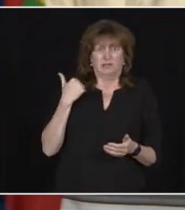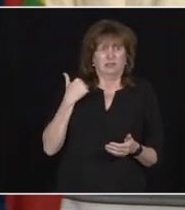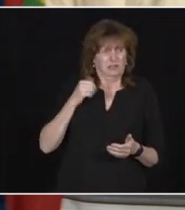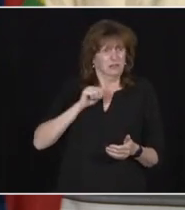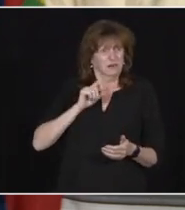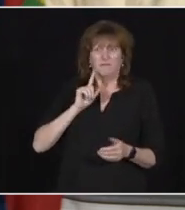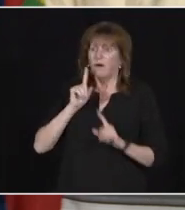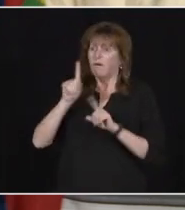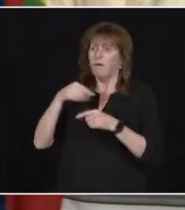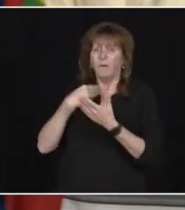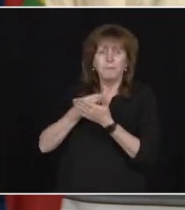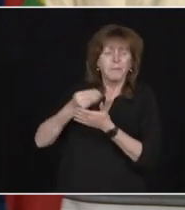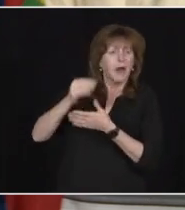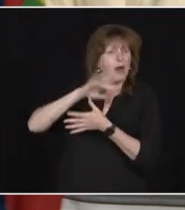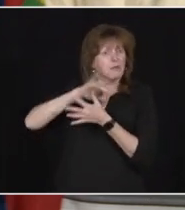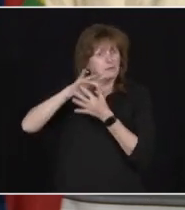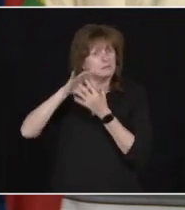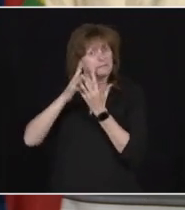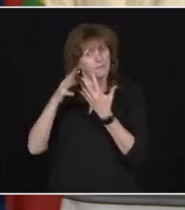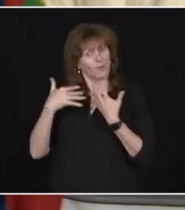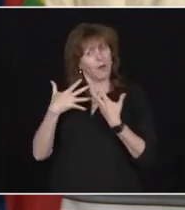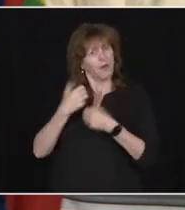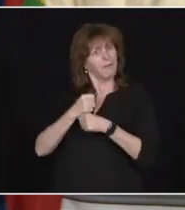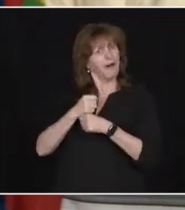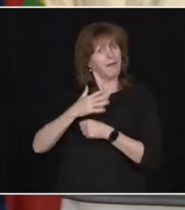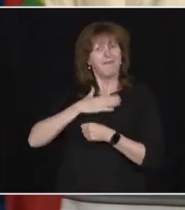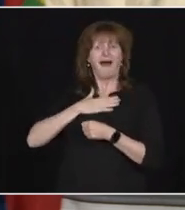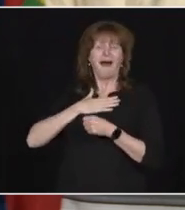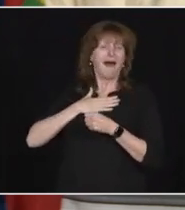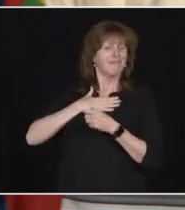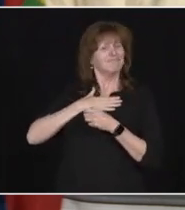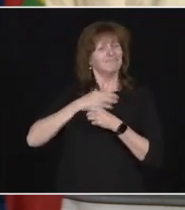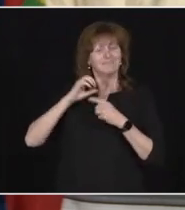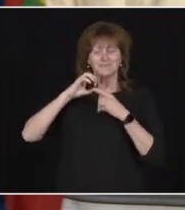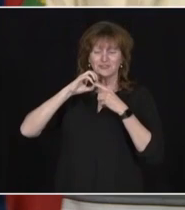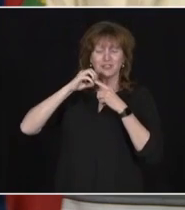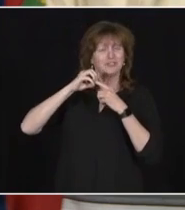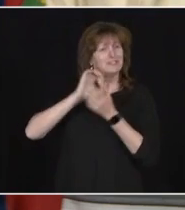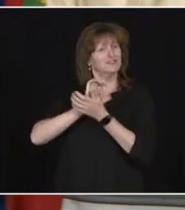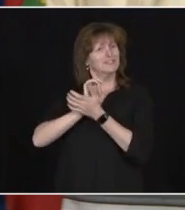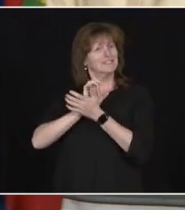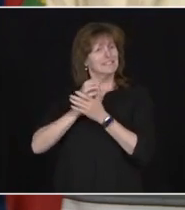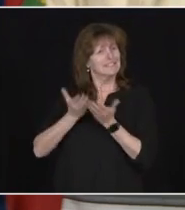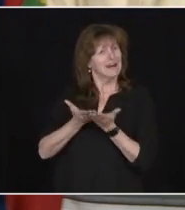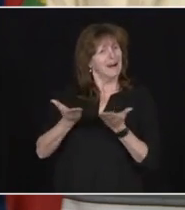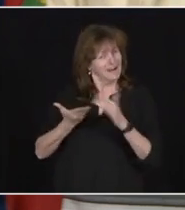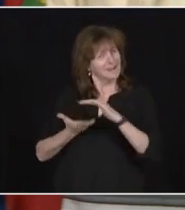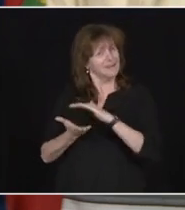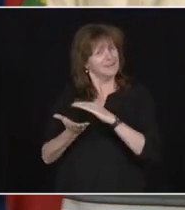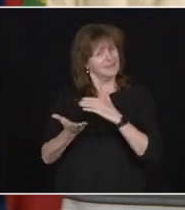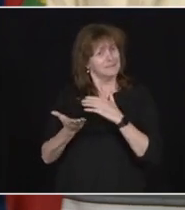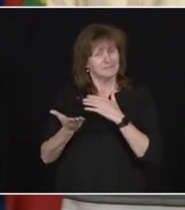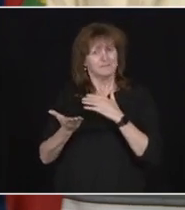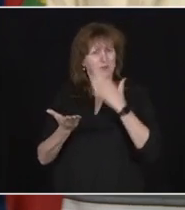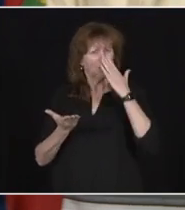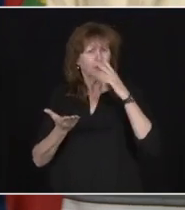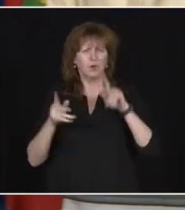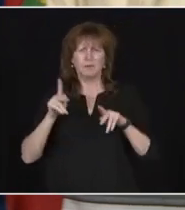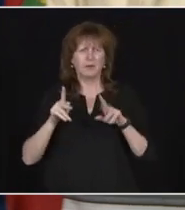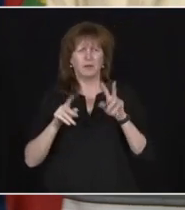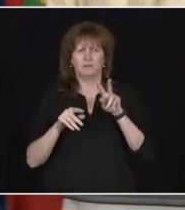things to make my cheesecake. I know that people out there are seeing some shortages, from